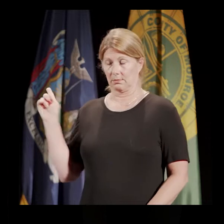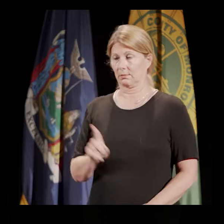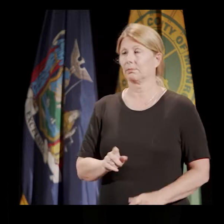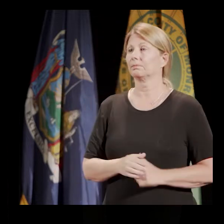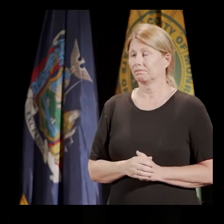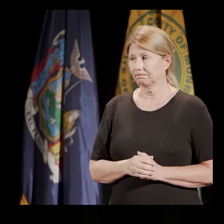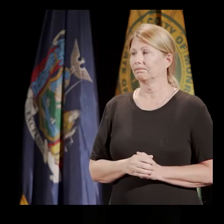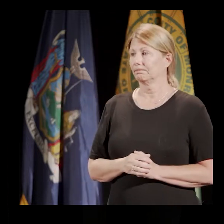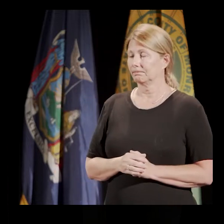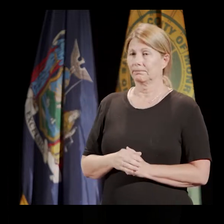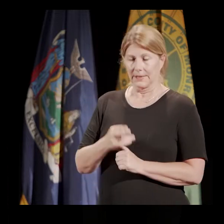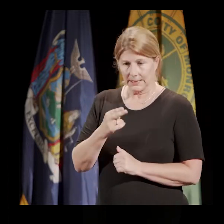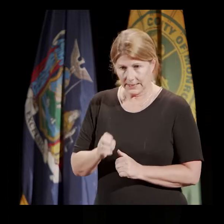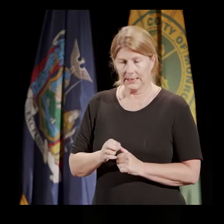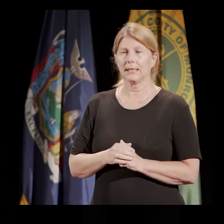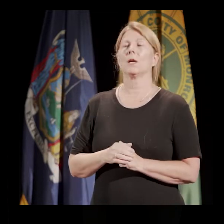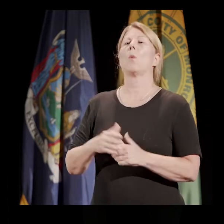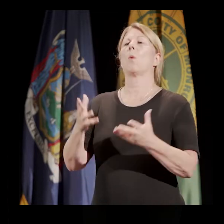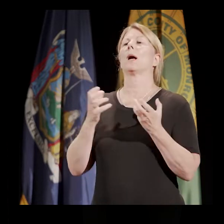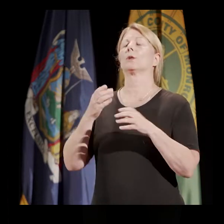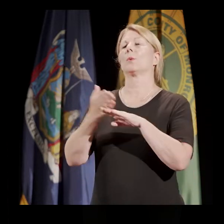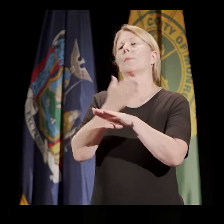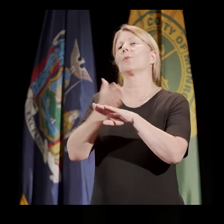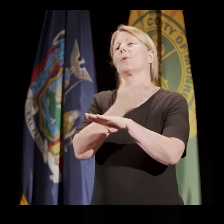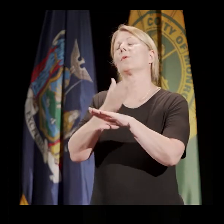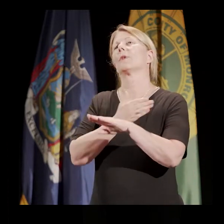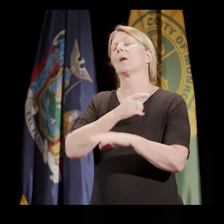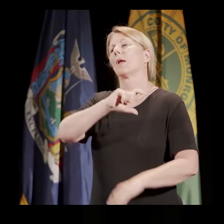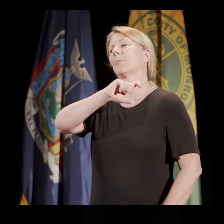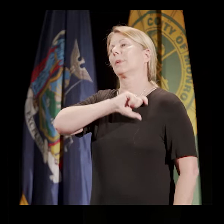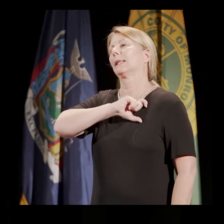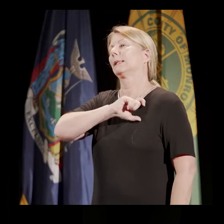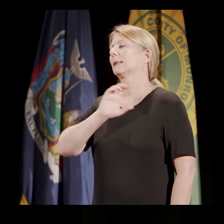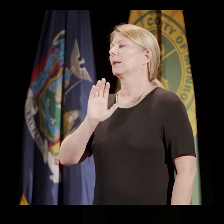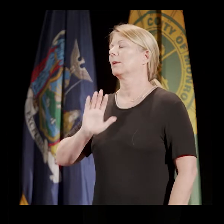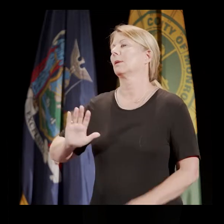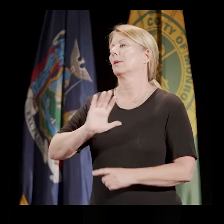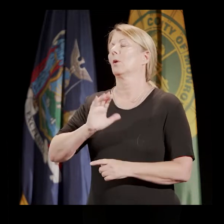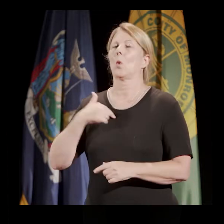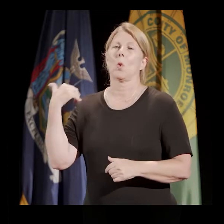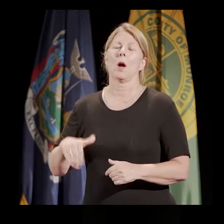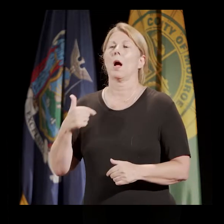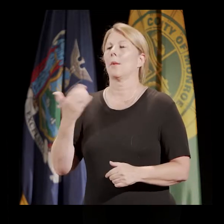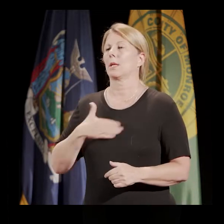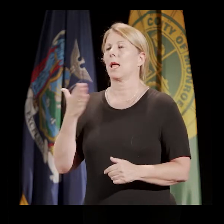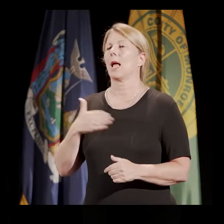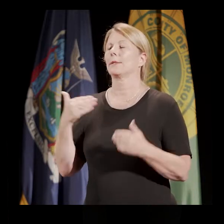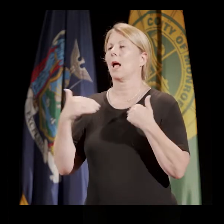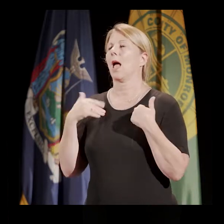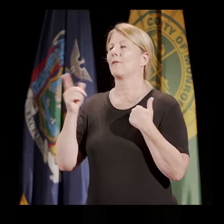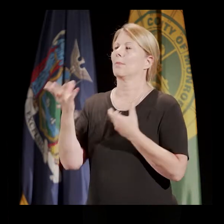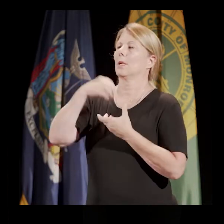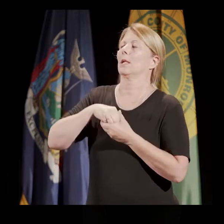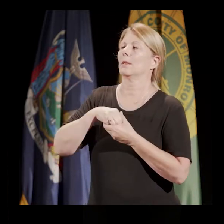cases. As we seek to improve police-community relations, I am glad to have him on board to help